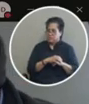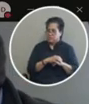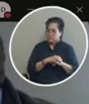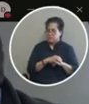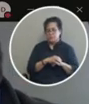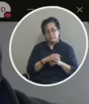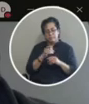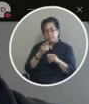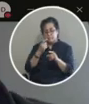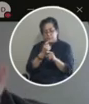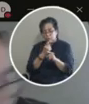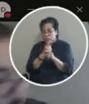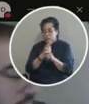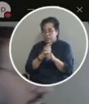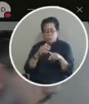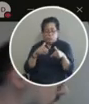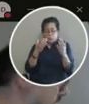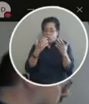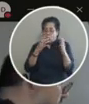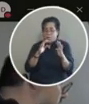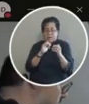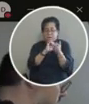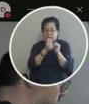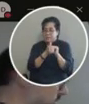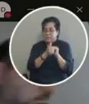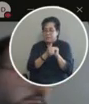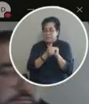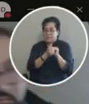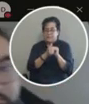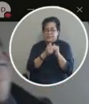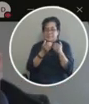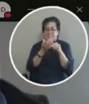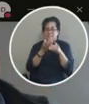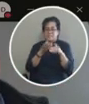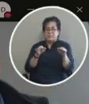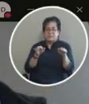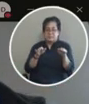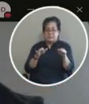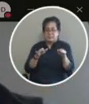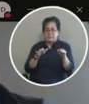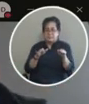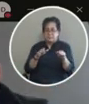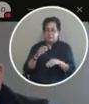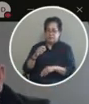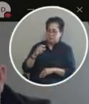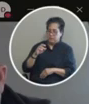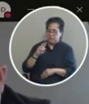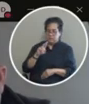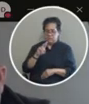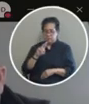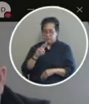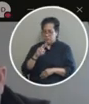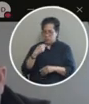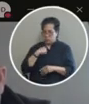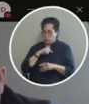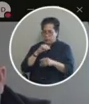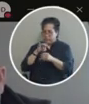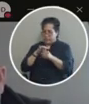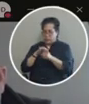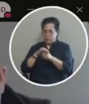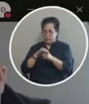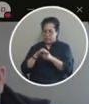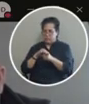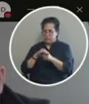That's correct. The motion has already been amended. It's just split. So then we're just voting on the